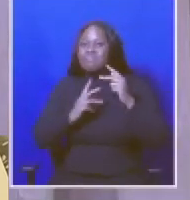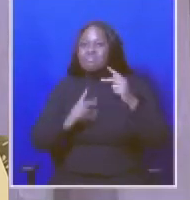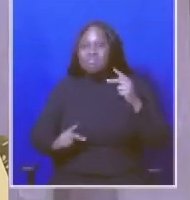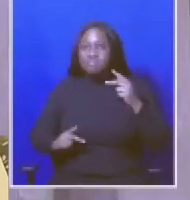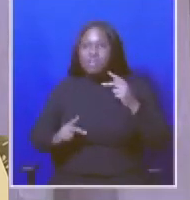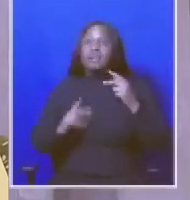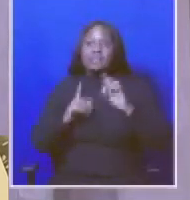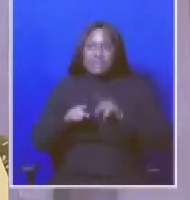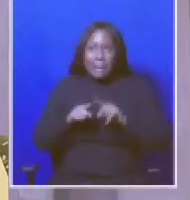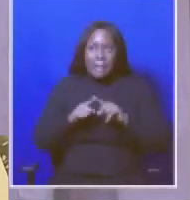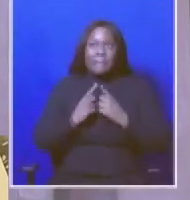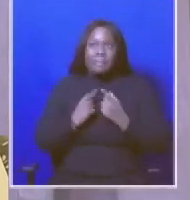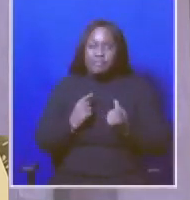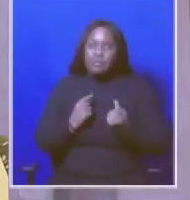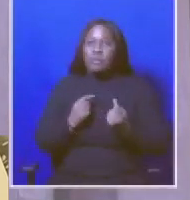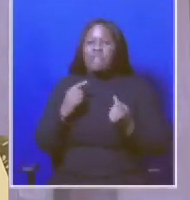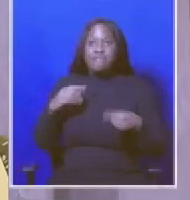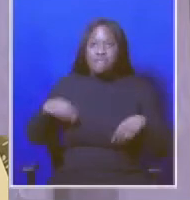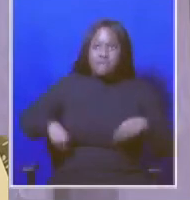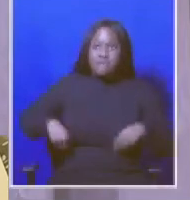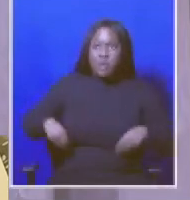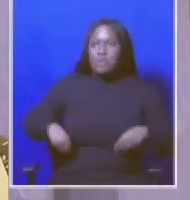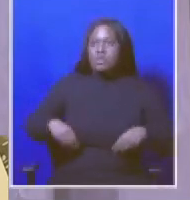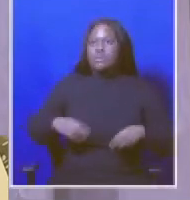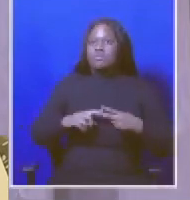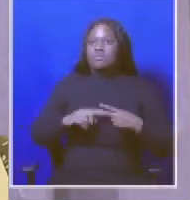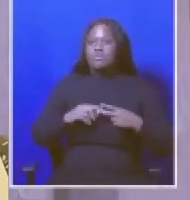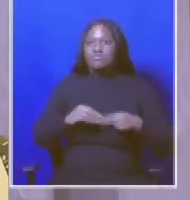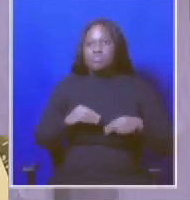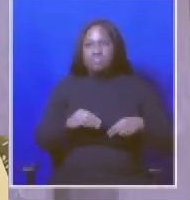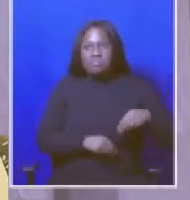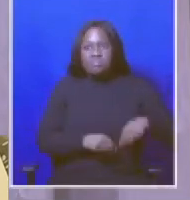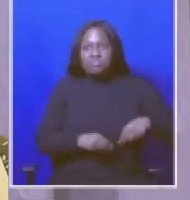fraud and corruption is committed.